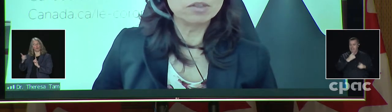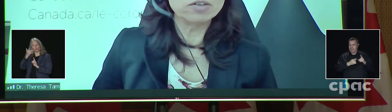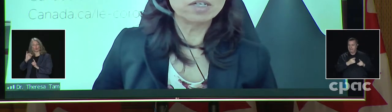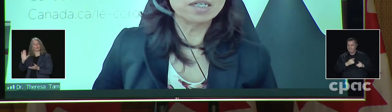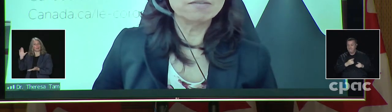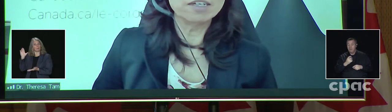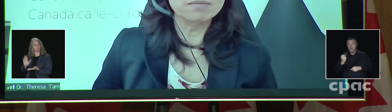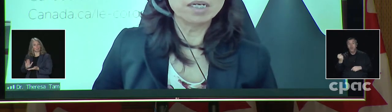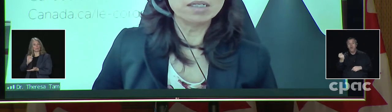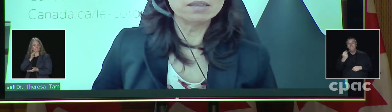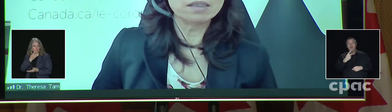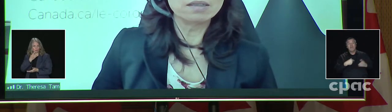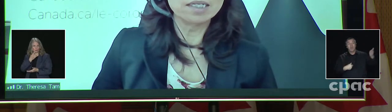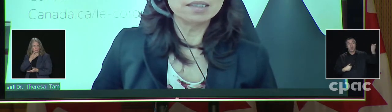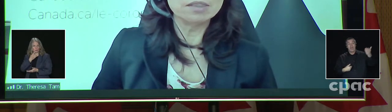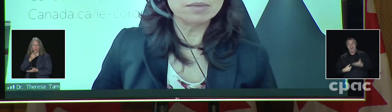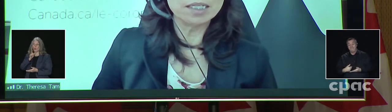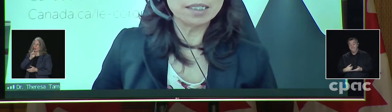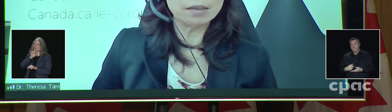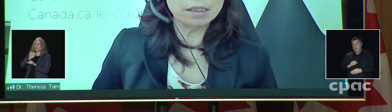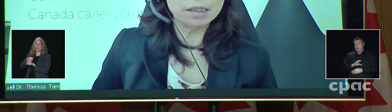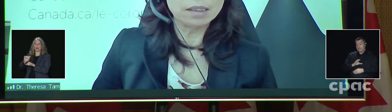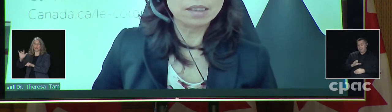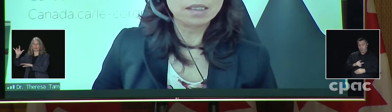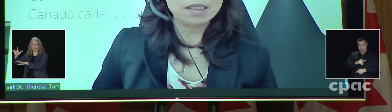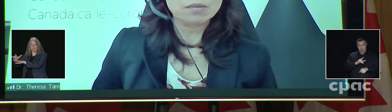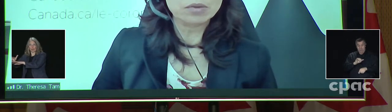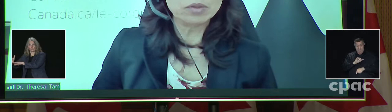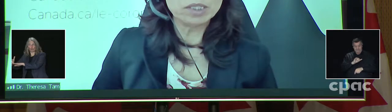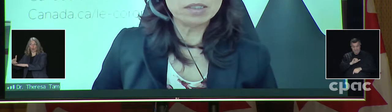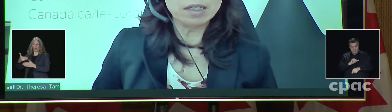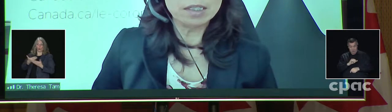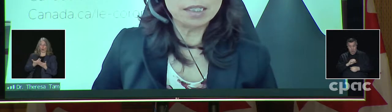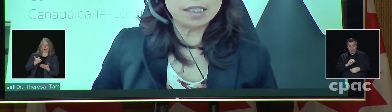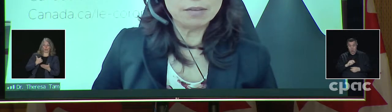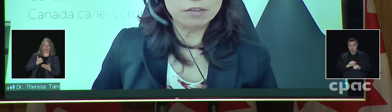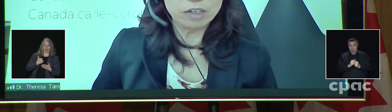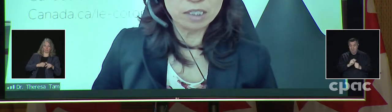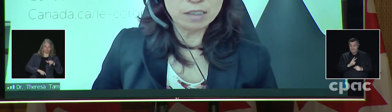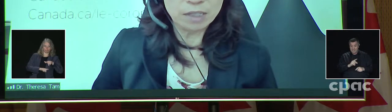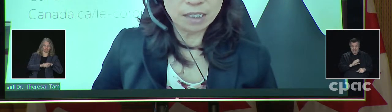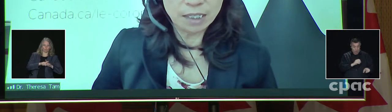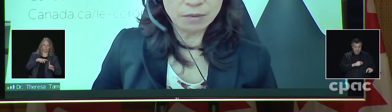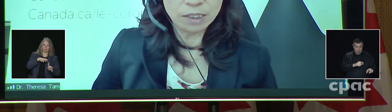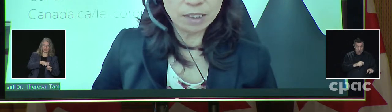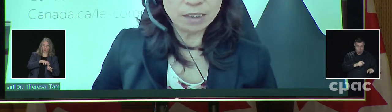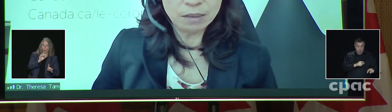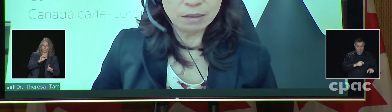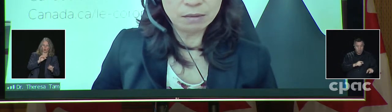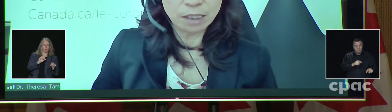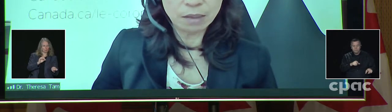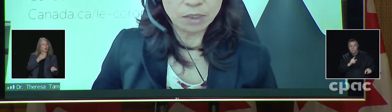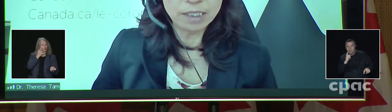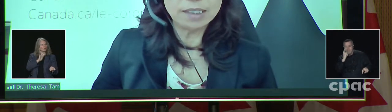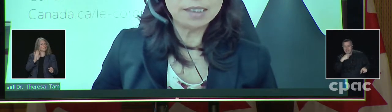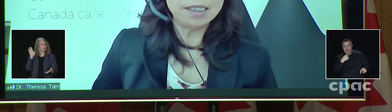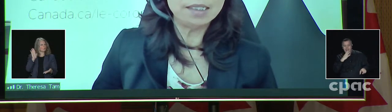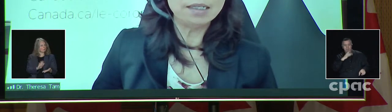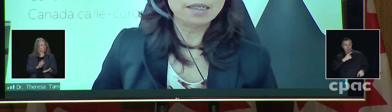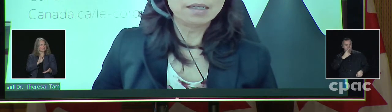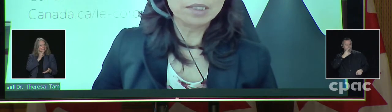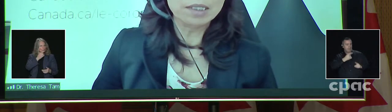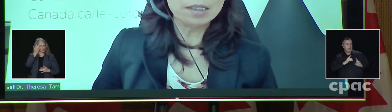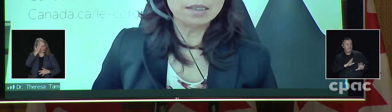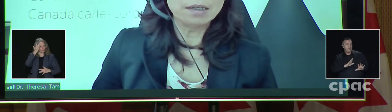with Omicron have had mild or asymptomatic illness. But we must not take that for granted right now. We need to wait and